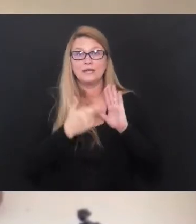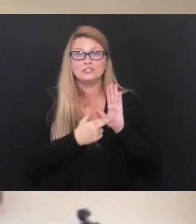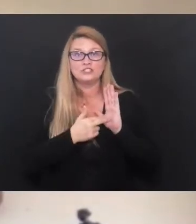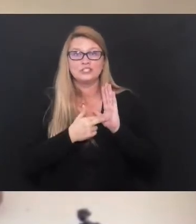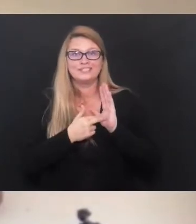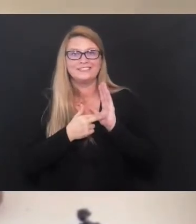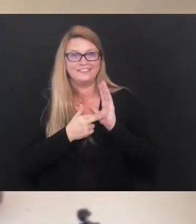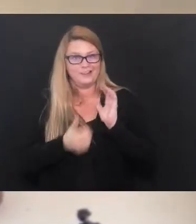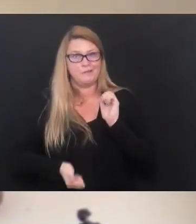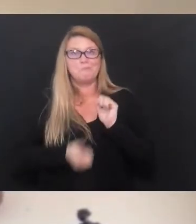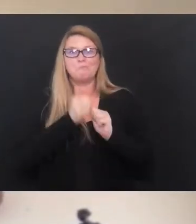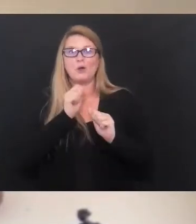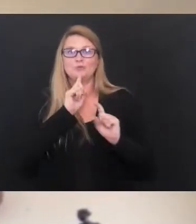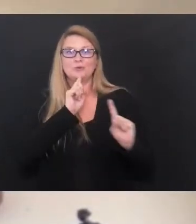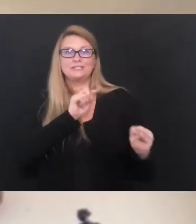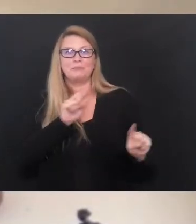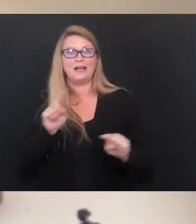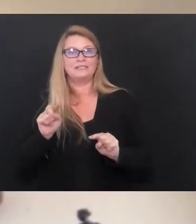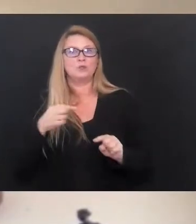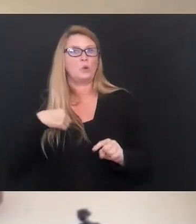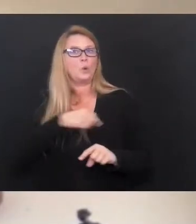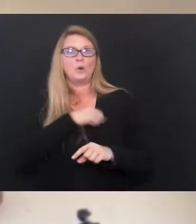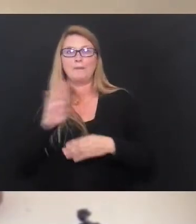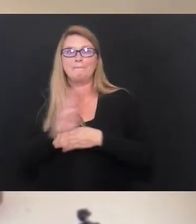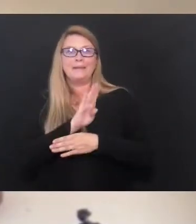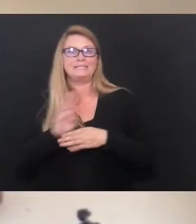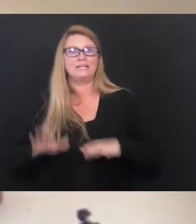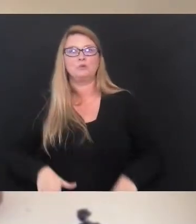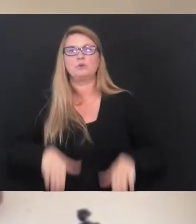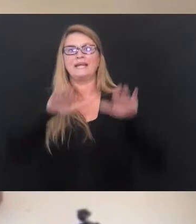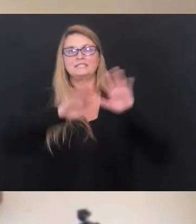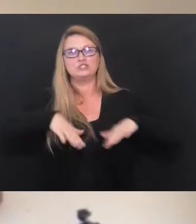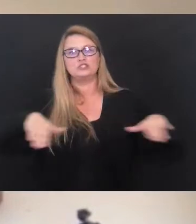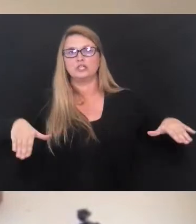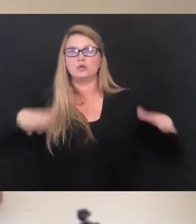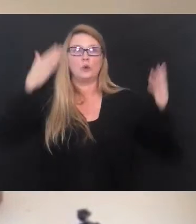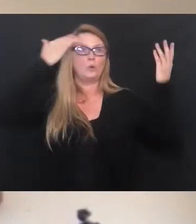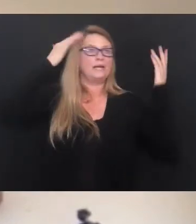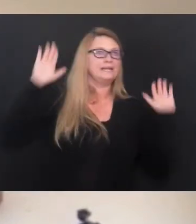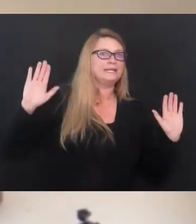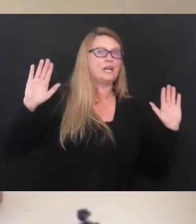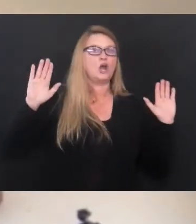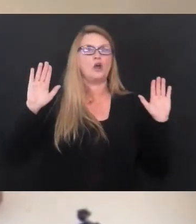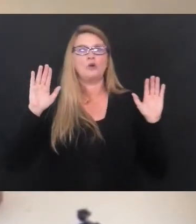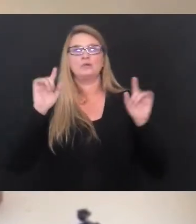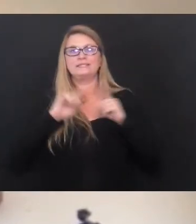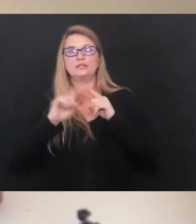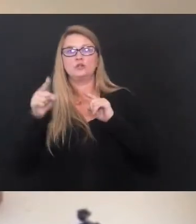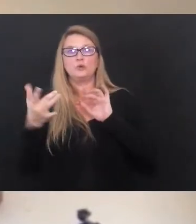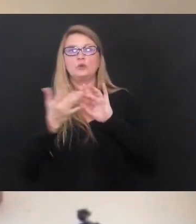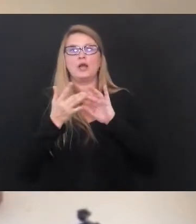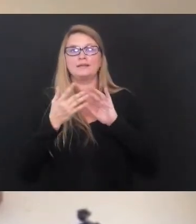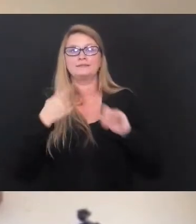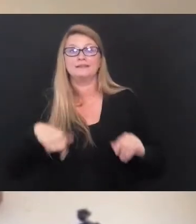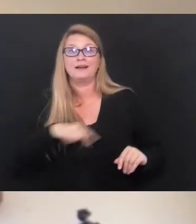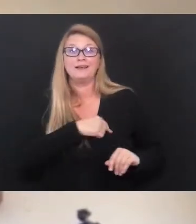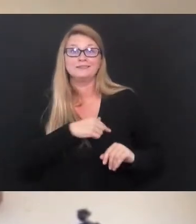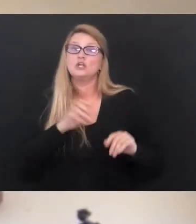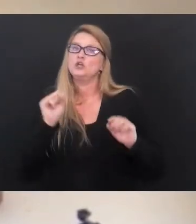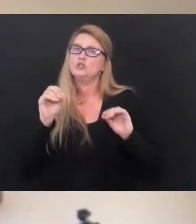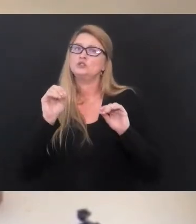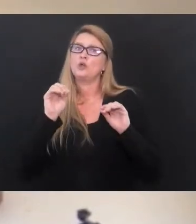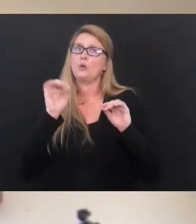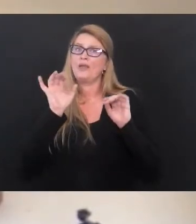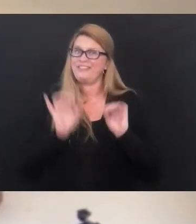registered? And they would say, well, we're just busy raising kids and we didn't know about it until you reached out. So those initiatives